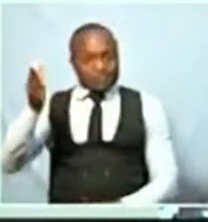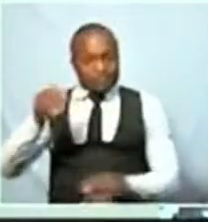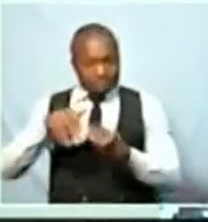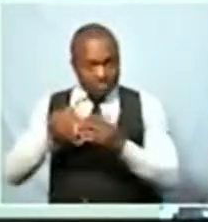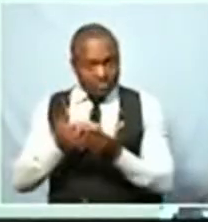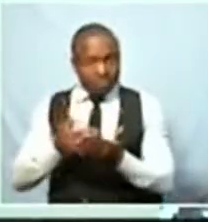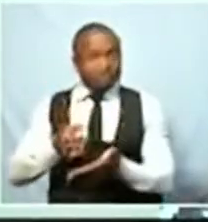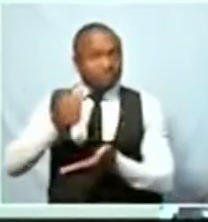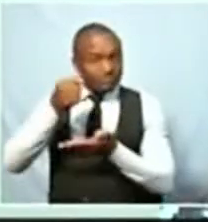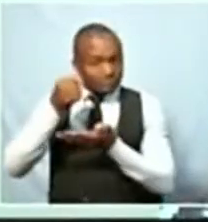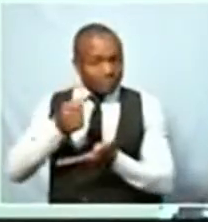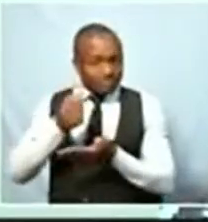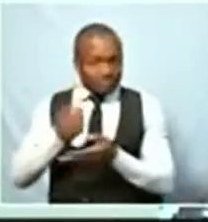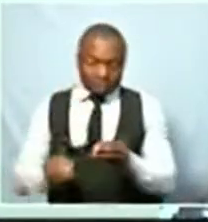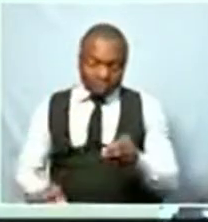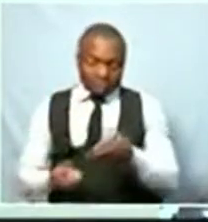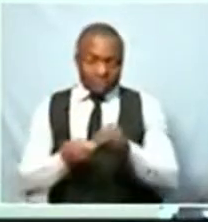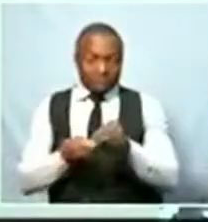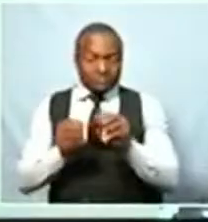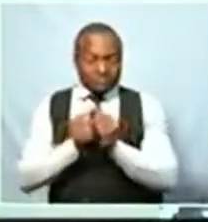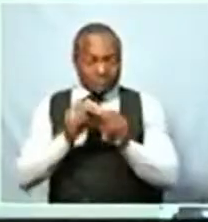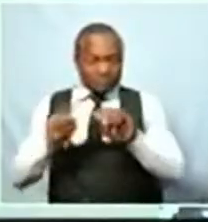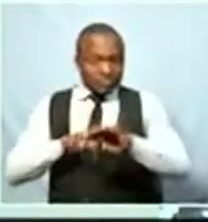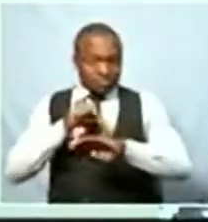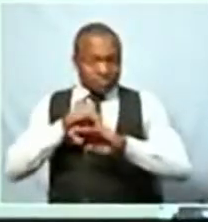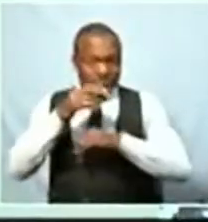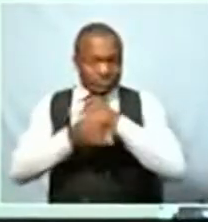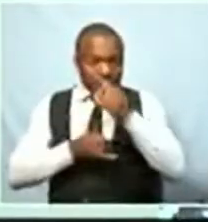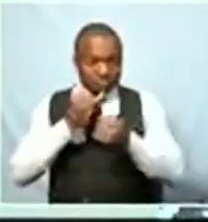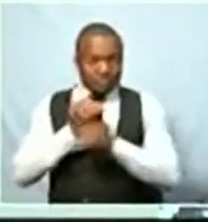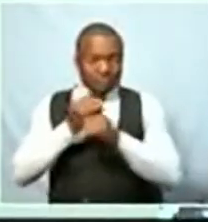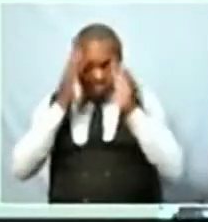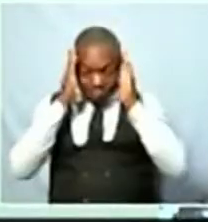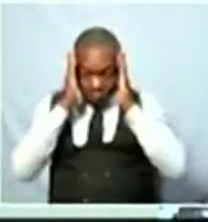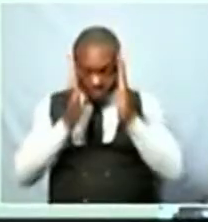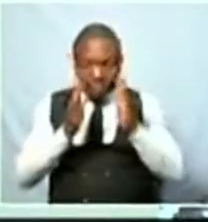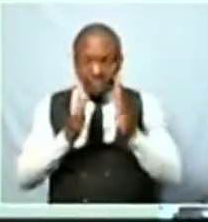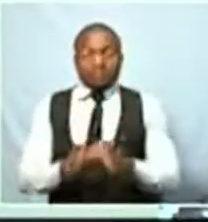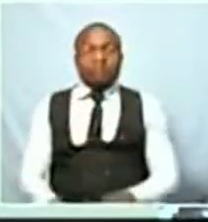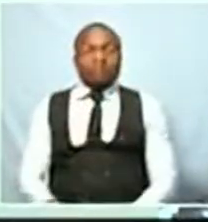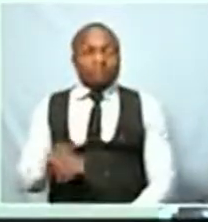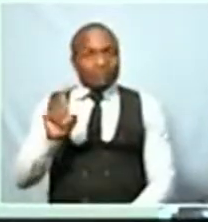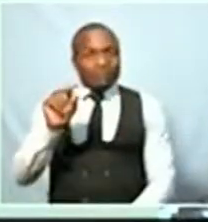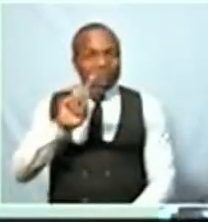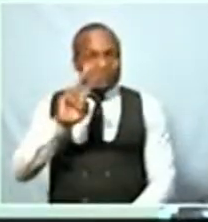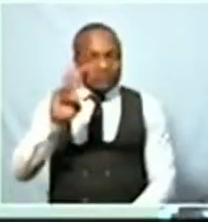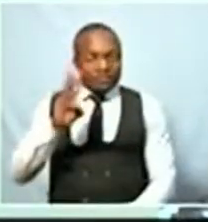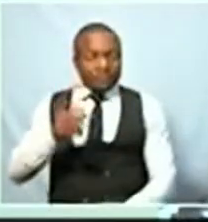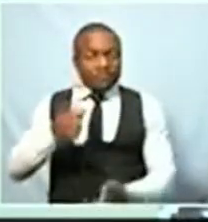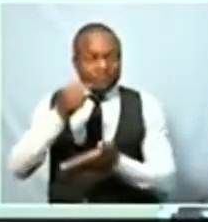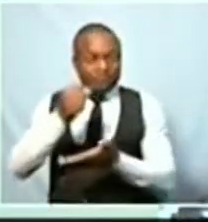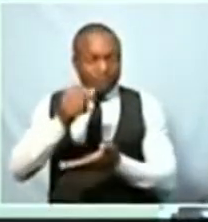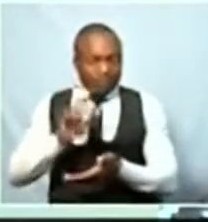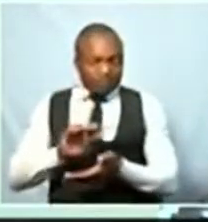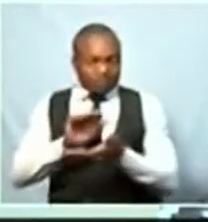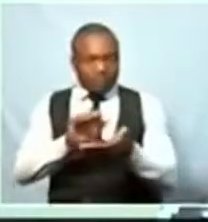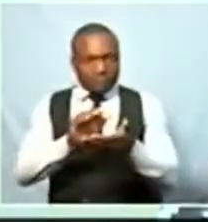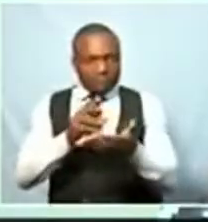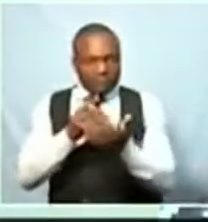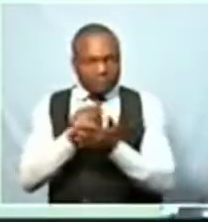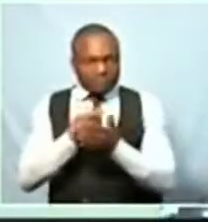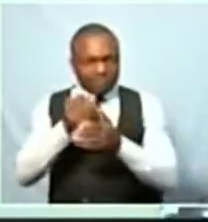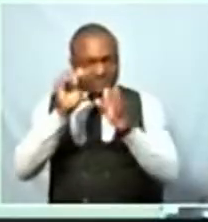budget aligns with the national and international commitments. The 2026 budget allocation includes funds for